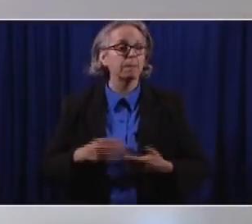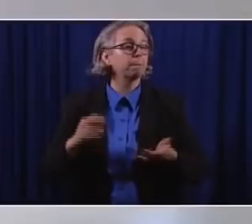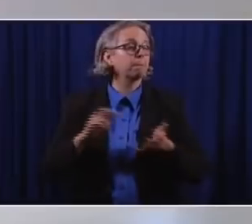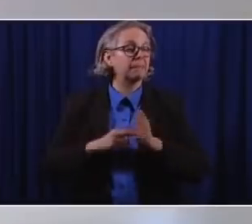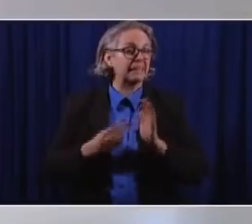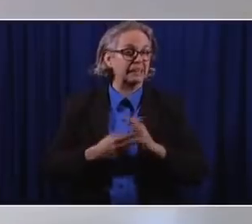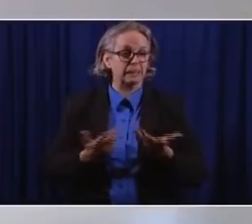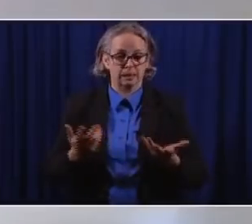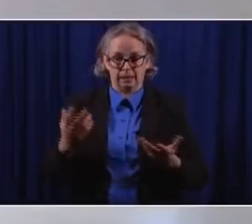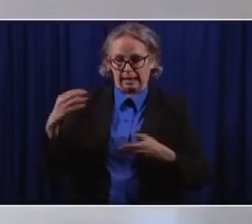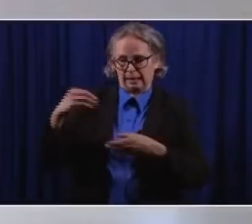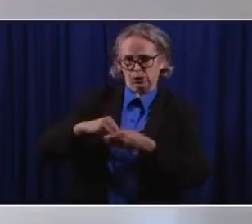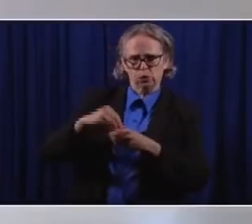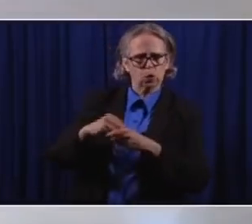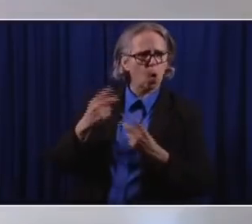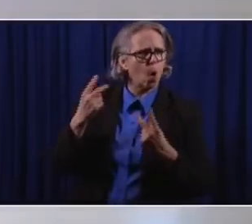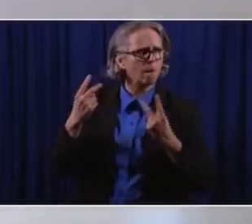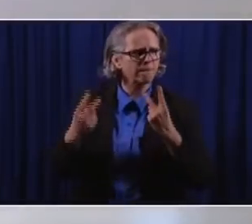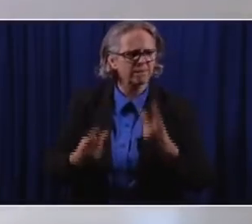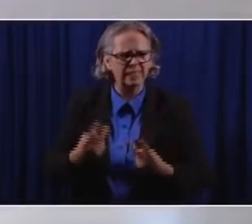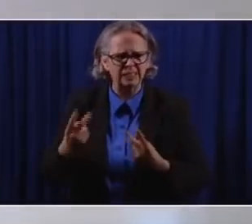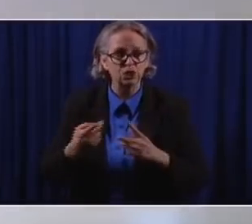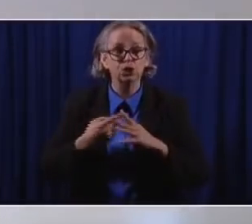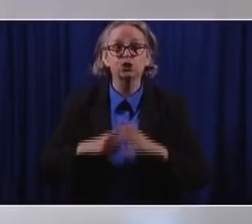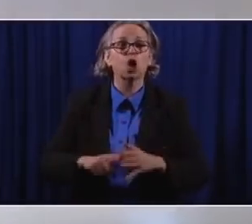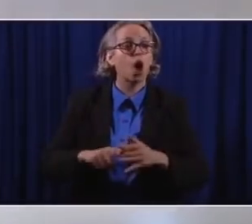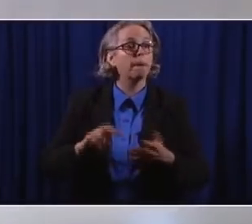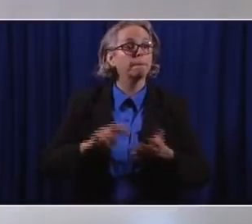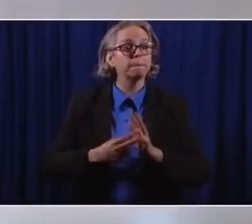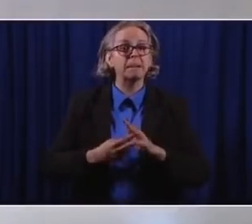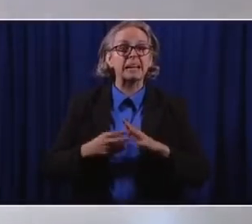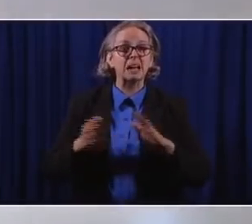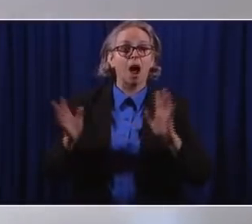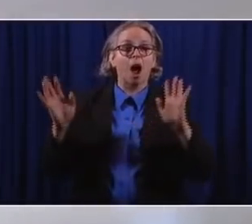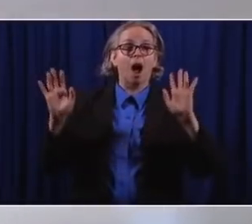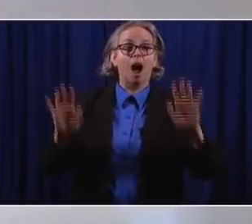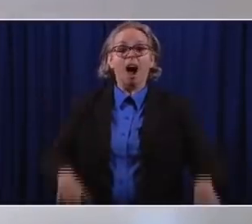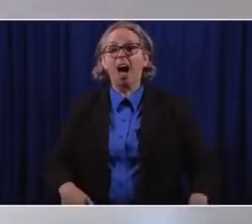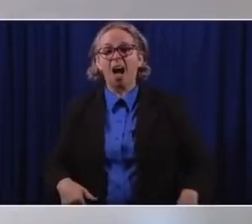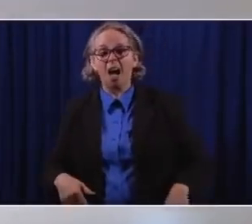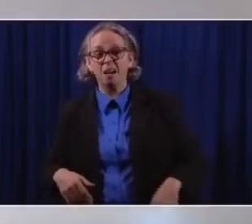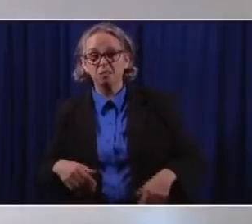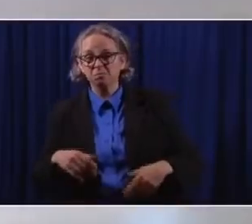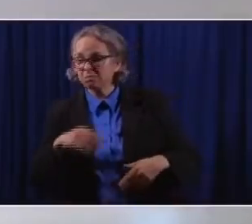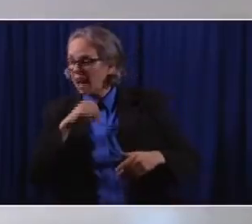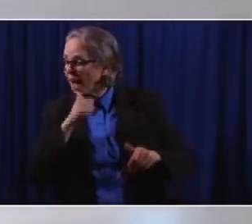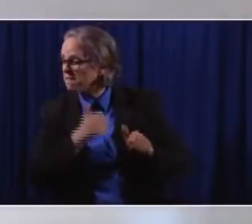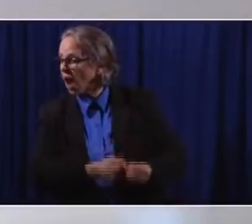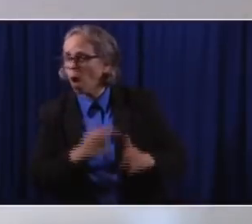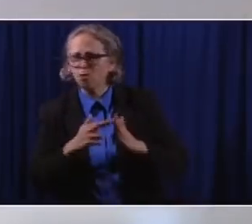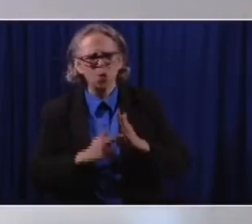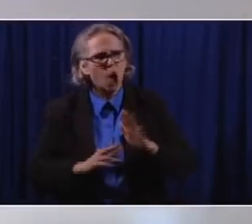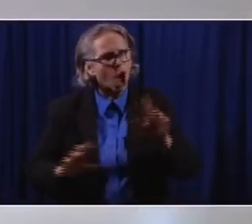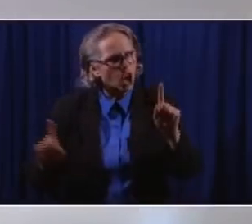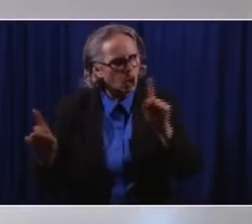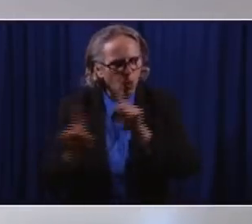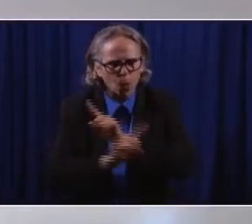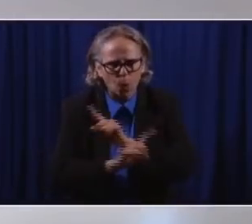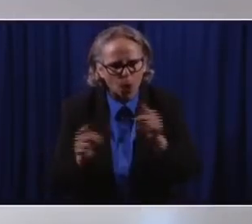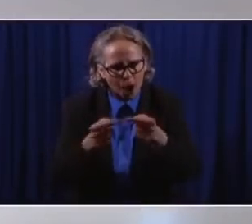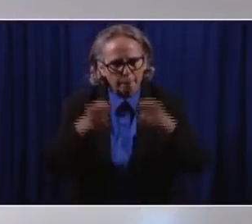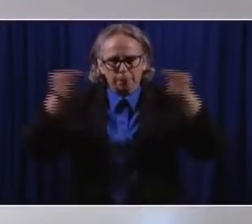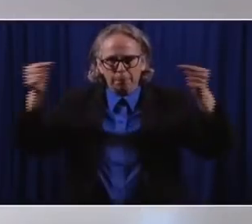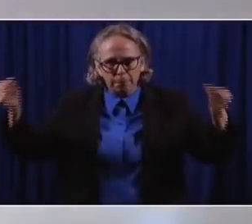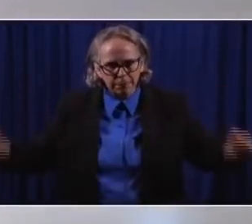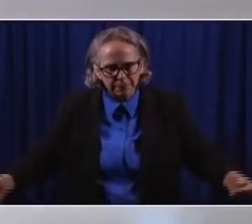less cautious. What it means is that each of us, residents, families, and staff, need to be even more vigilant in practicing